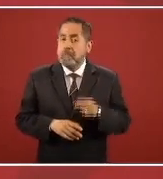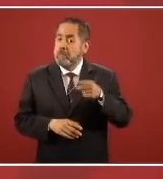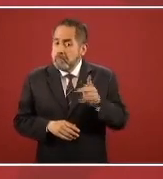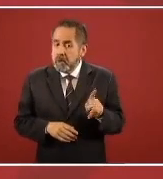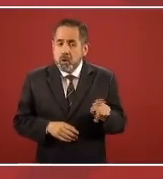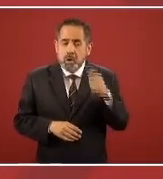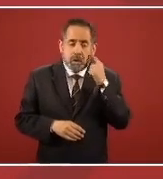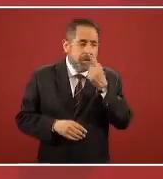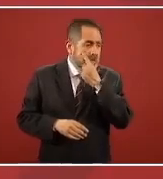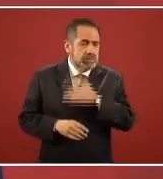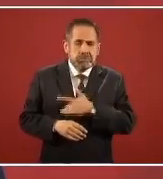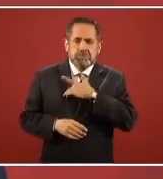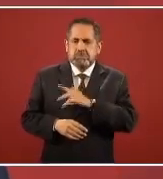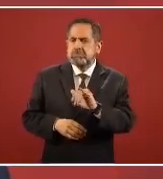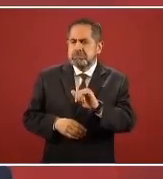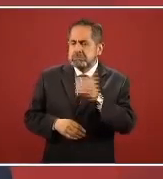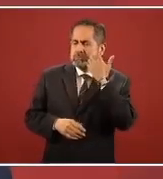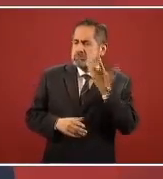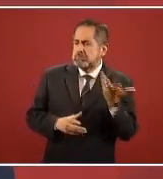Ellos